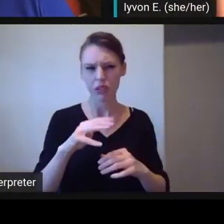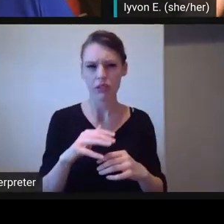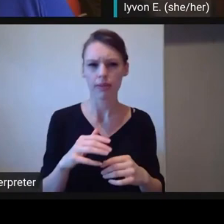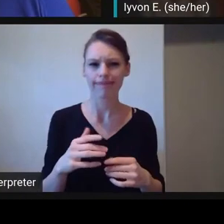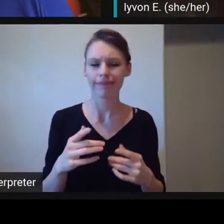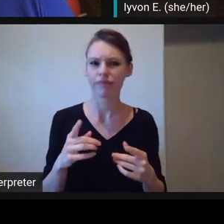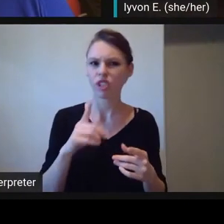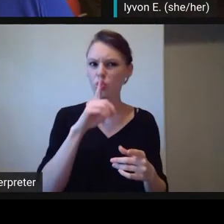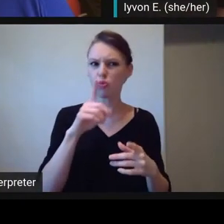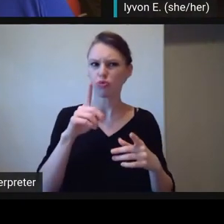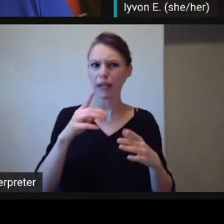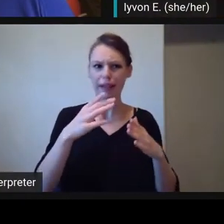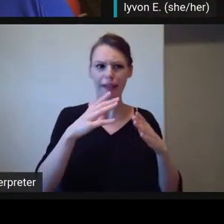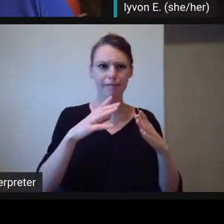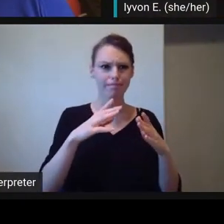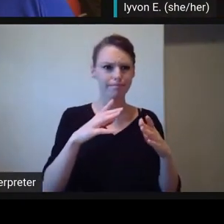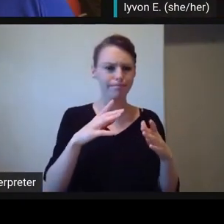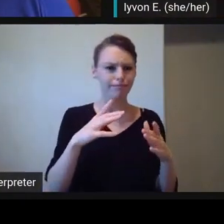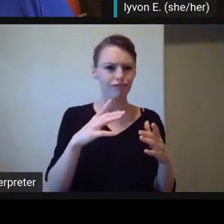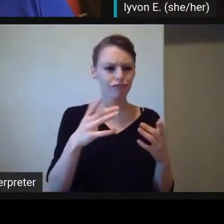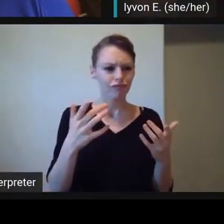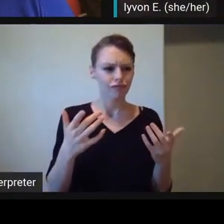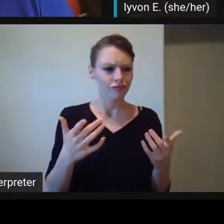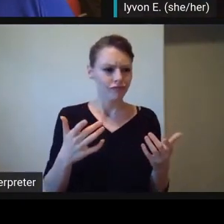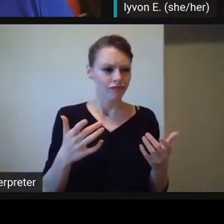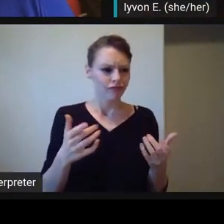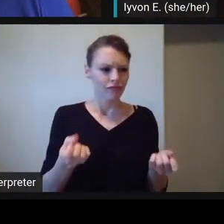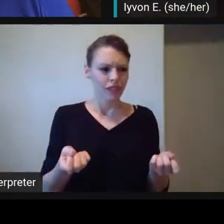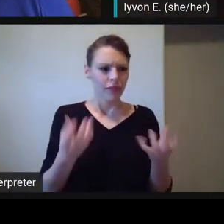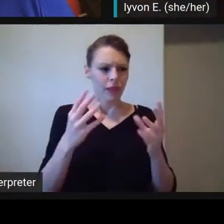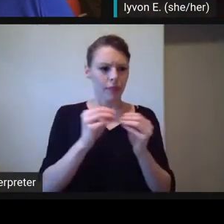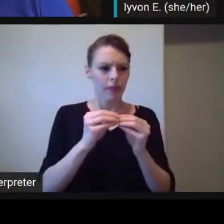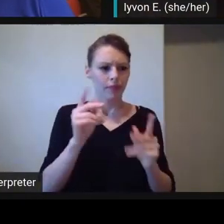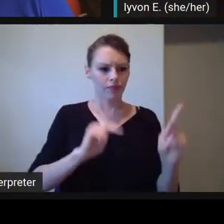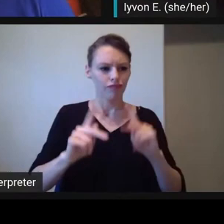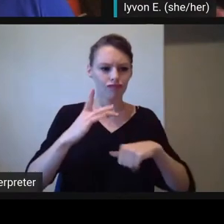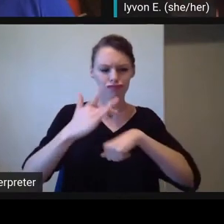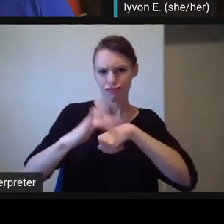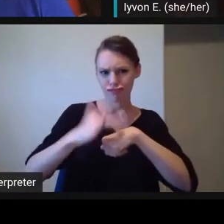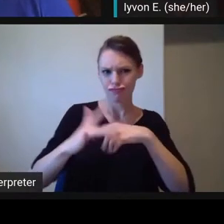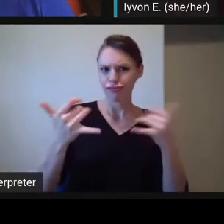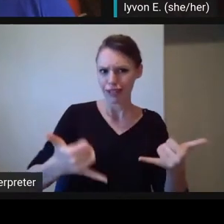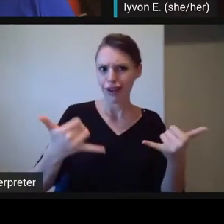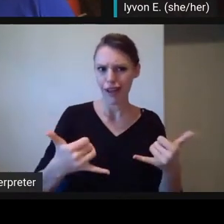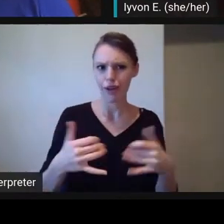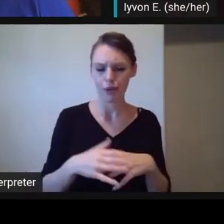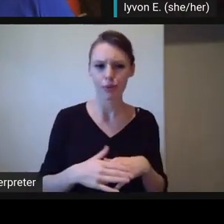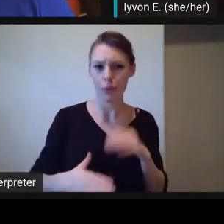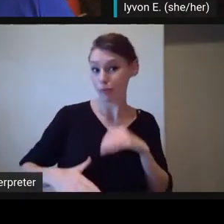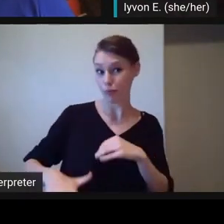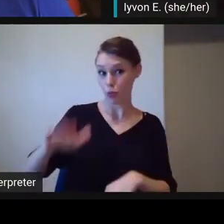just opens up many things. And I think Gen Z, with all the technology that is yet to come, they're going to be so